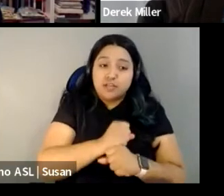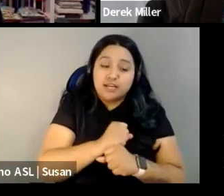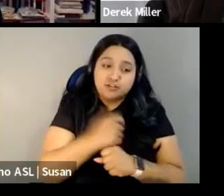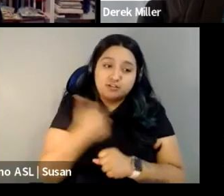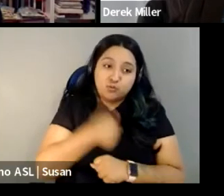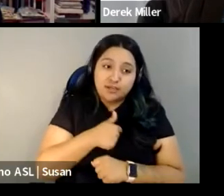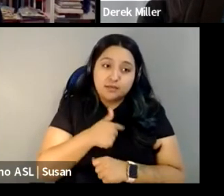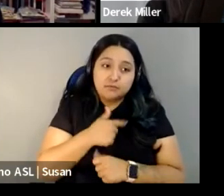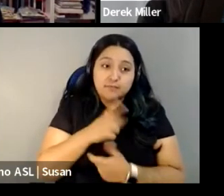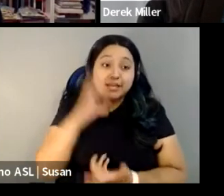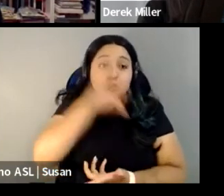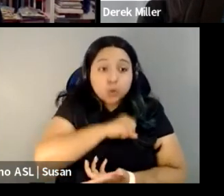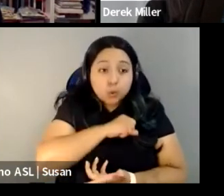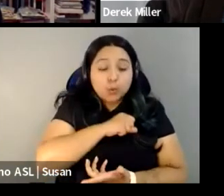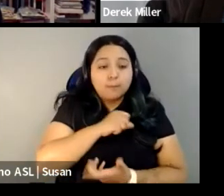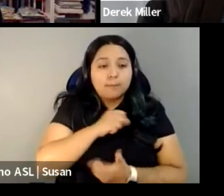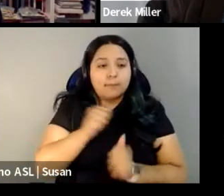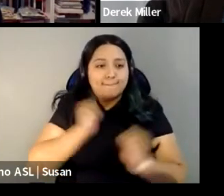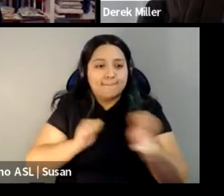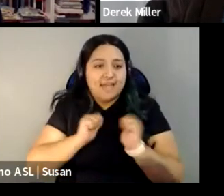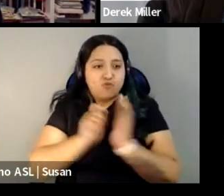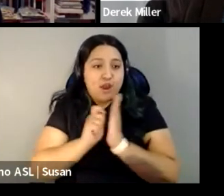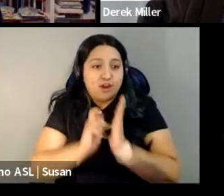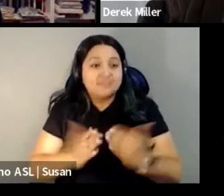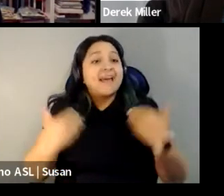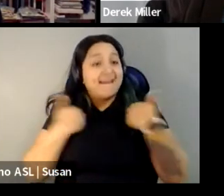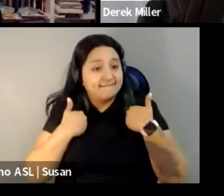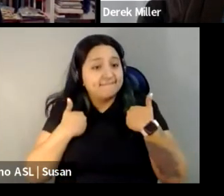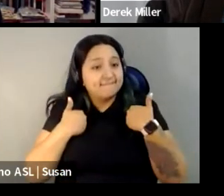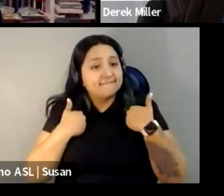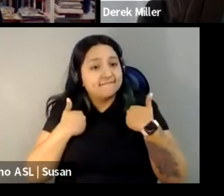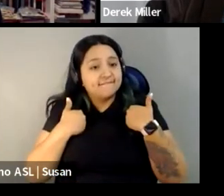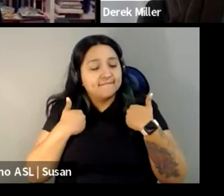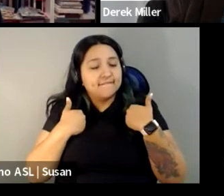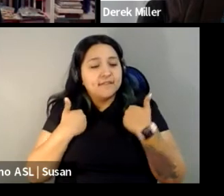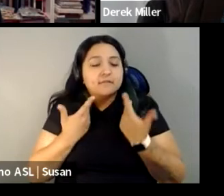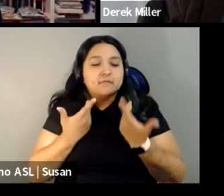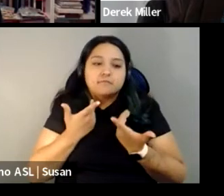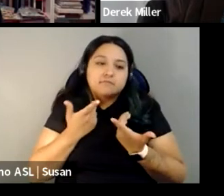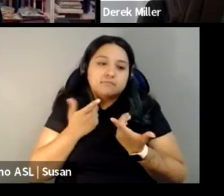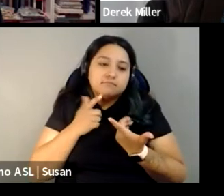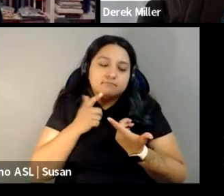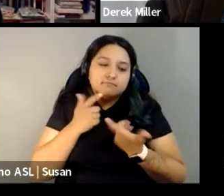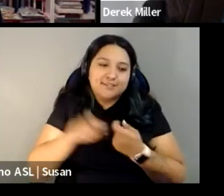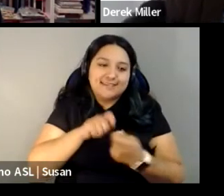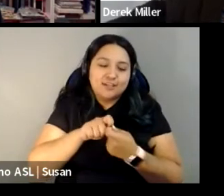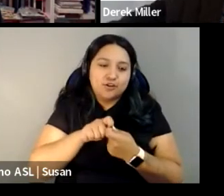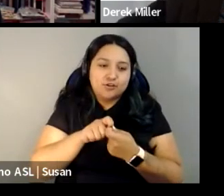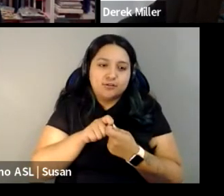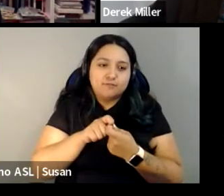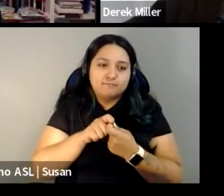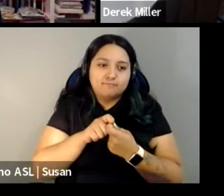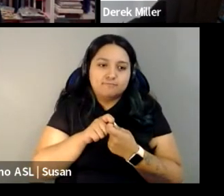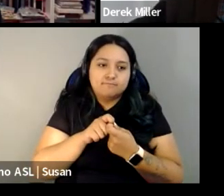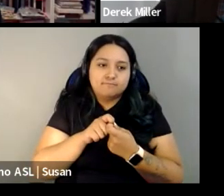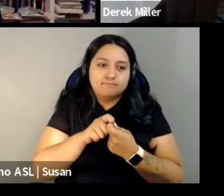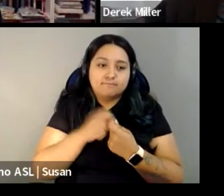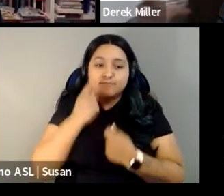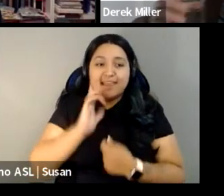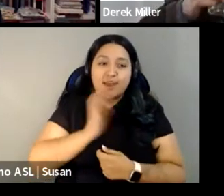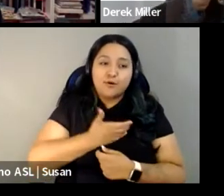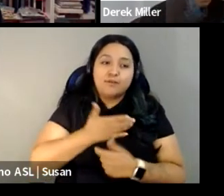that playwrights possess, particularly, you know, when in our theater